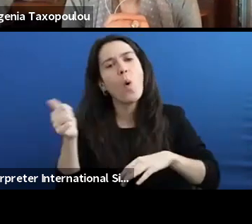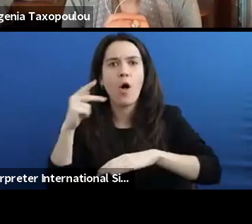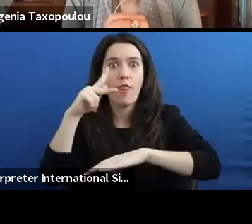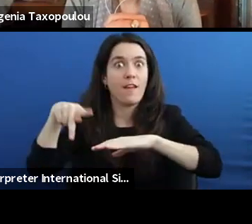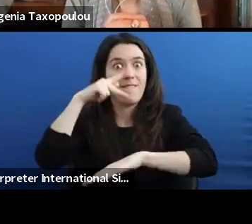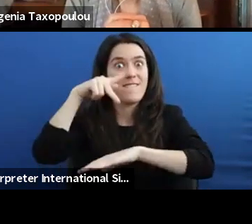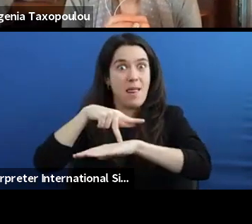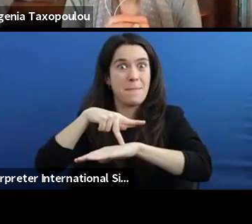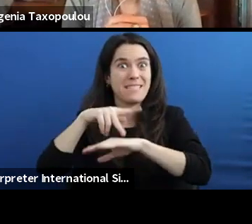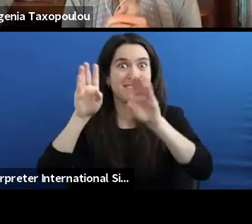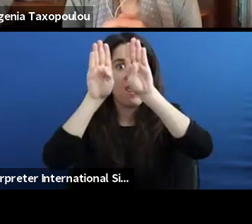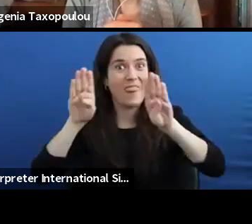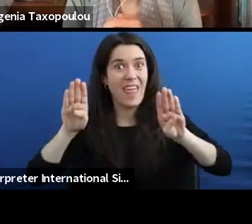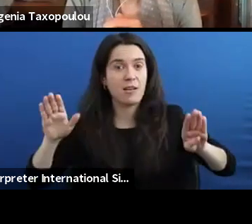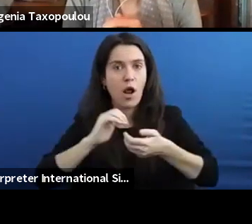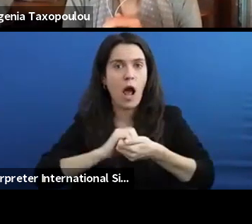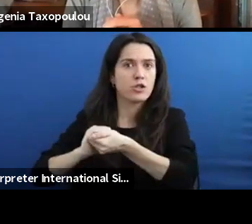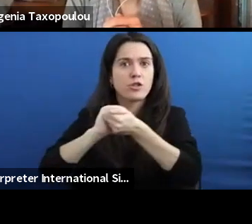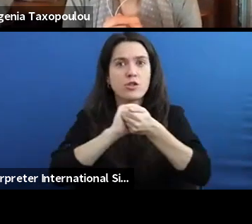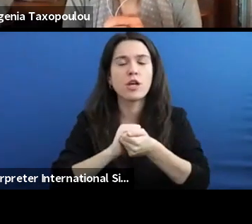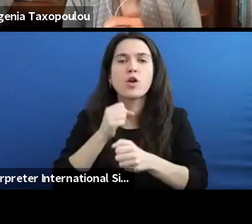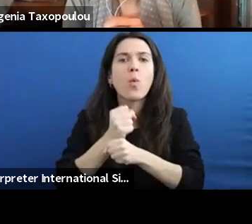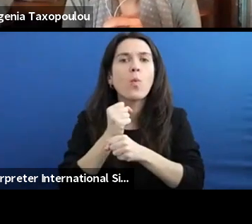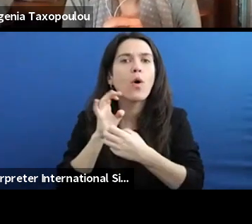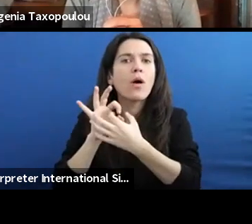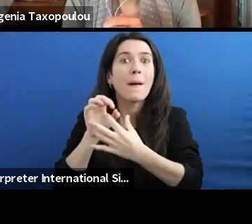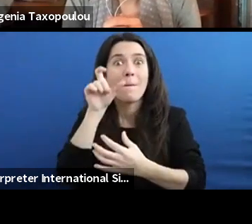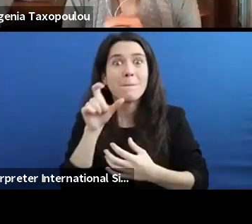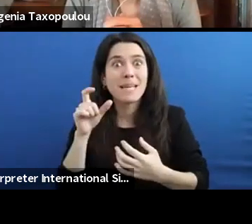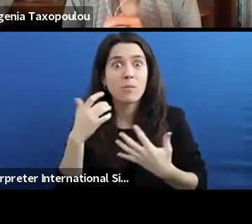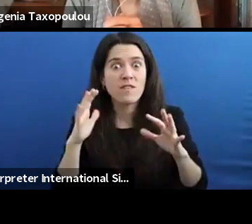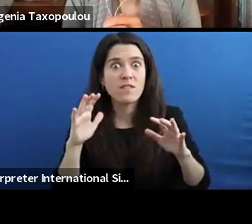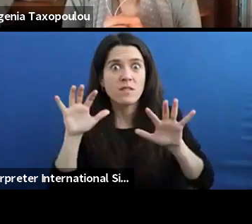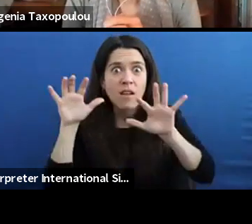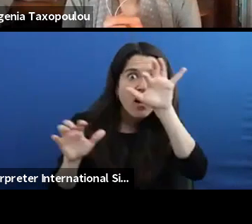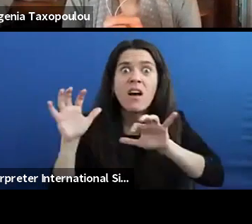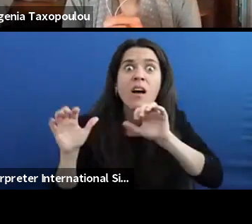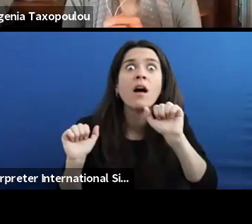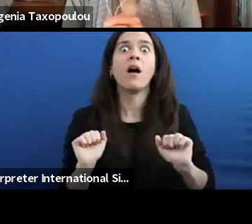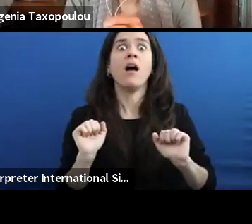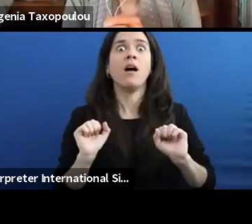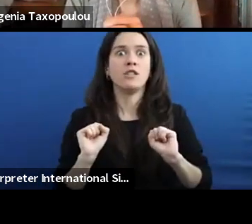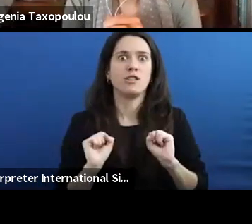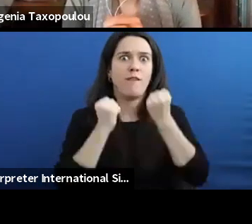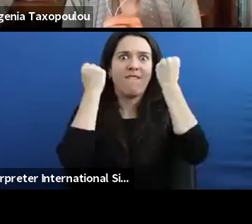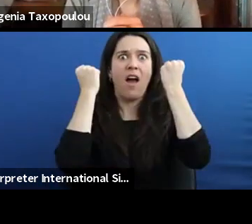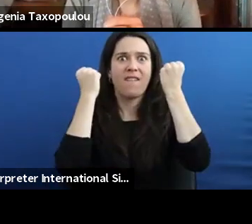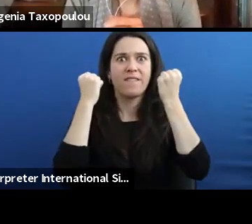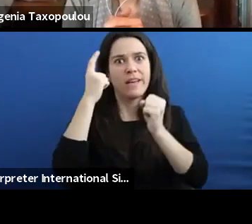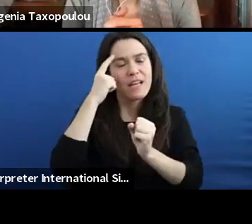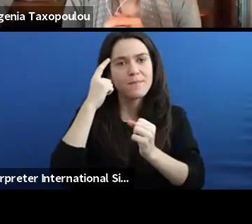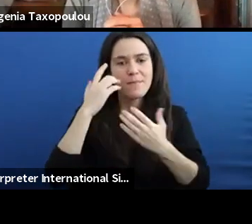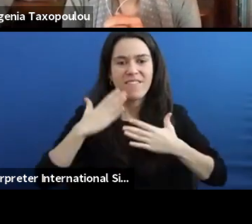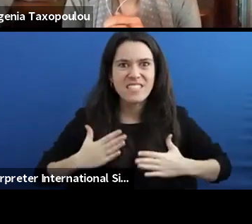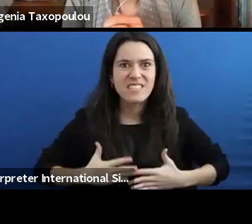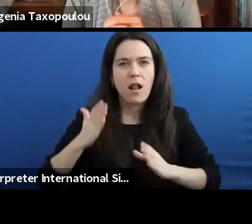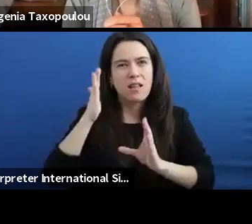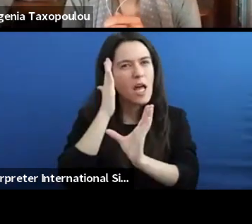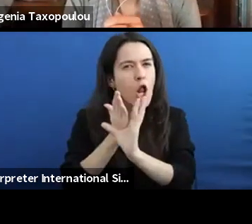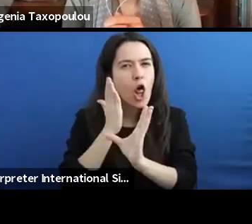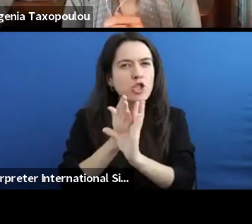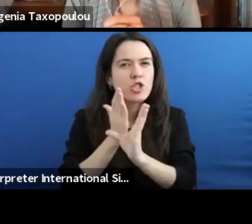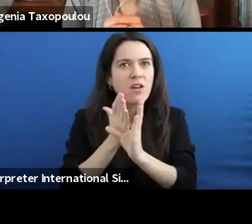Association, works with survivors by helping them to break through the physical and psychological bonds of their collective,